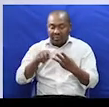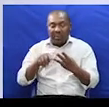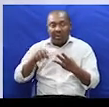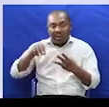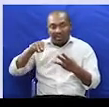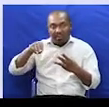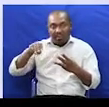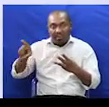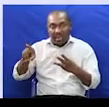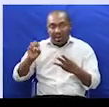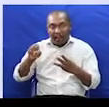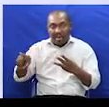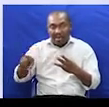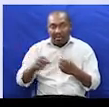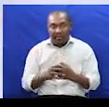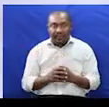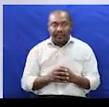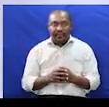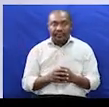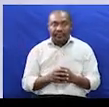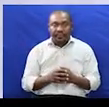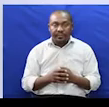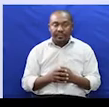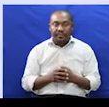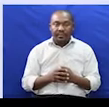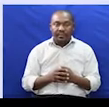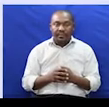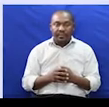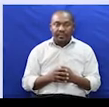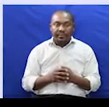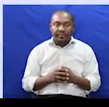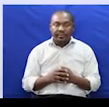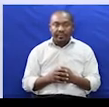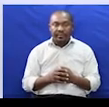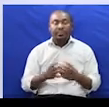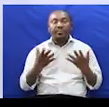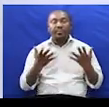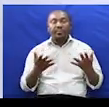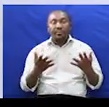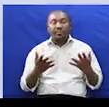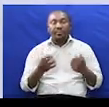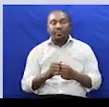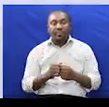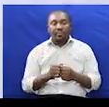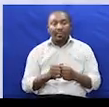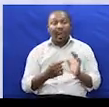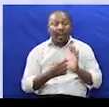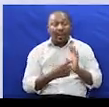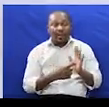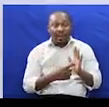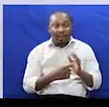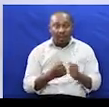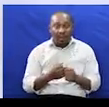acid. Strong base versus weak acid, use phenolphthalein. What is example of the weak